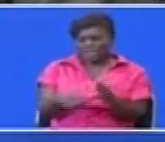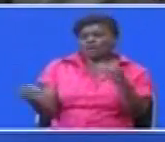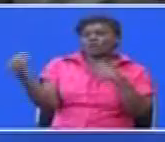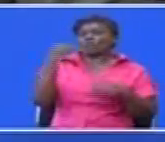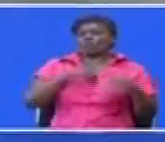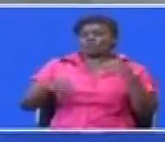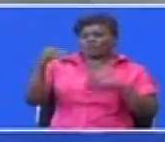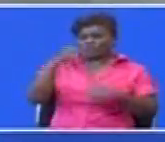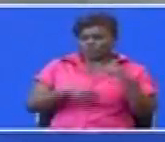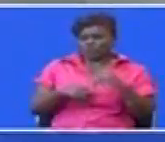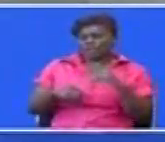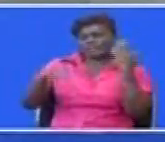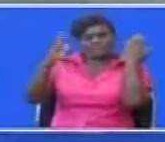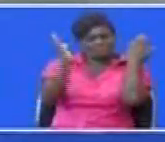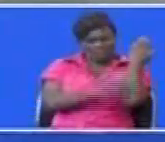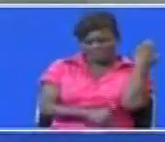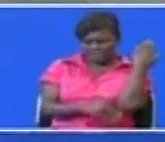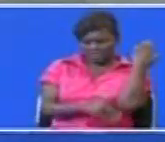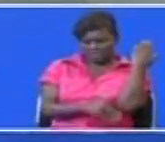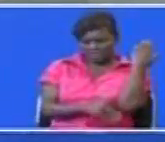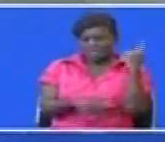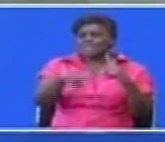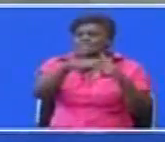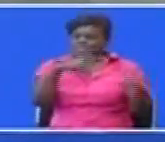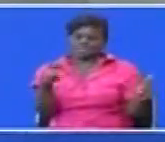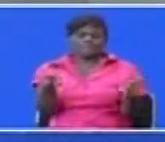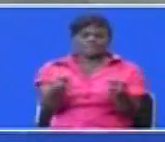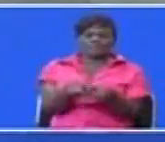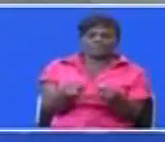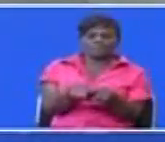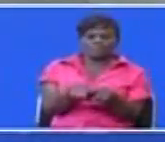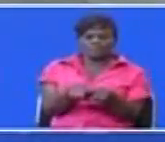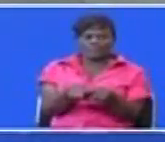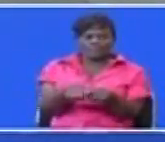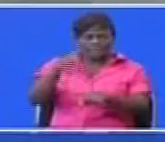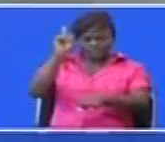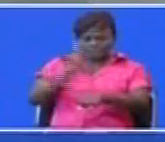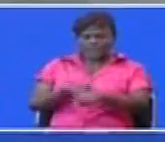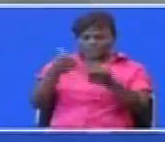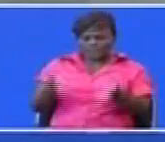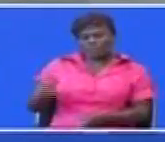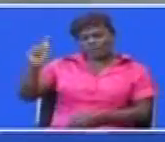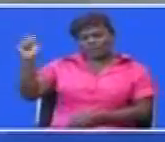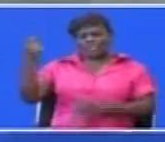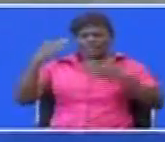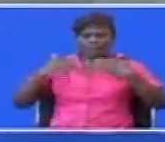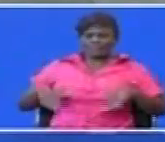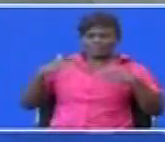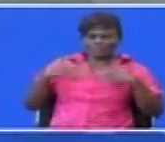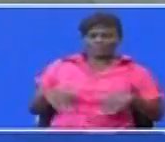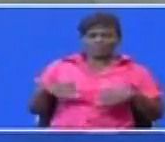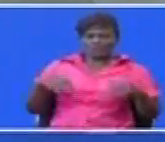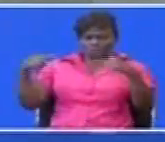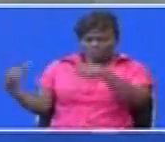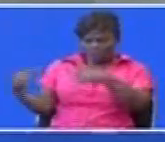Corruption is corrosive. Corruption kills. The time has come for Kenyans to